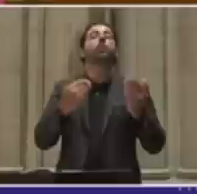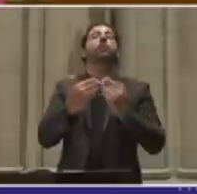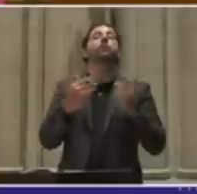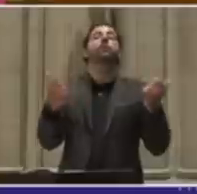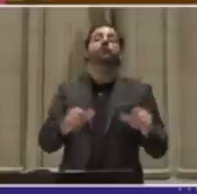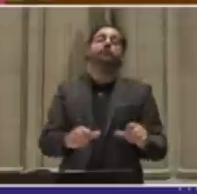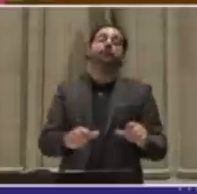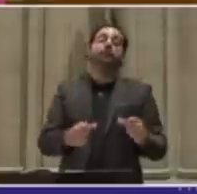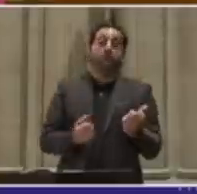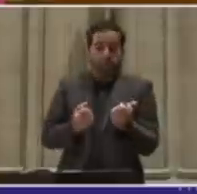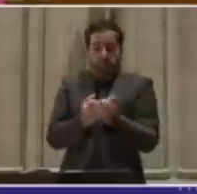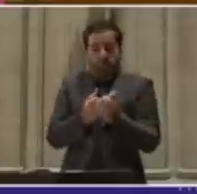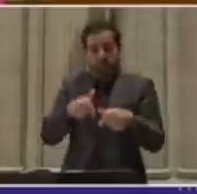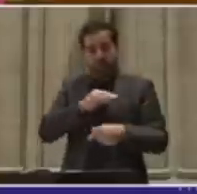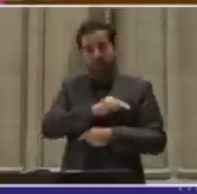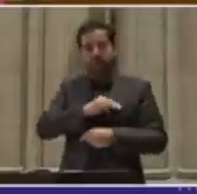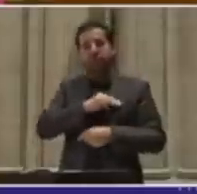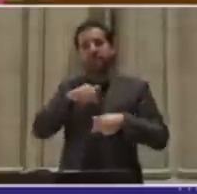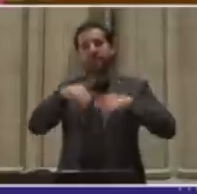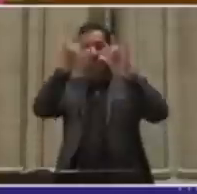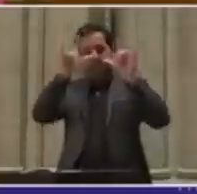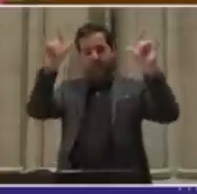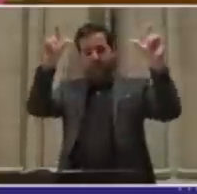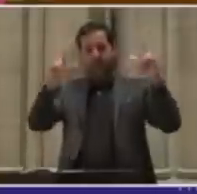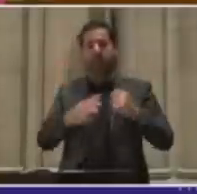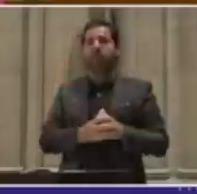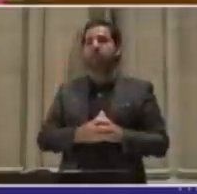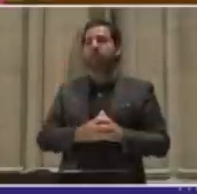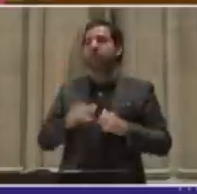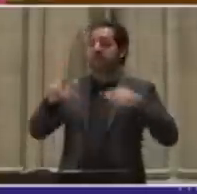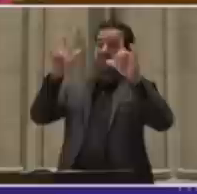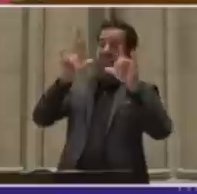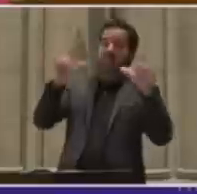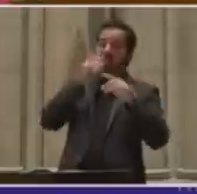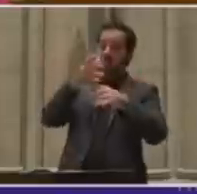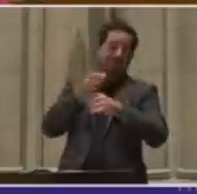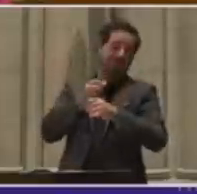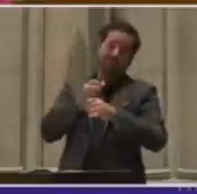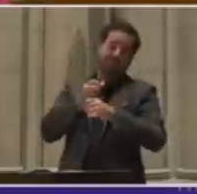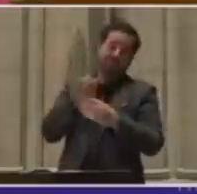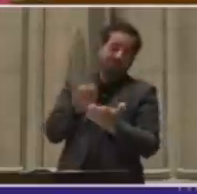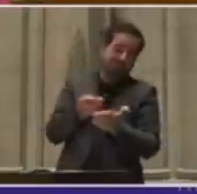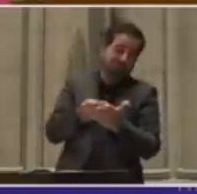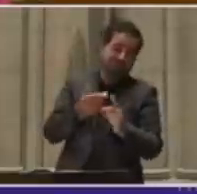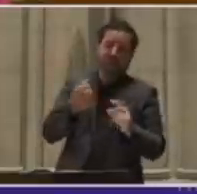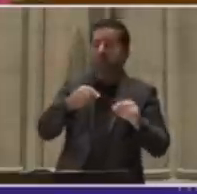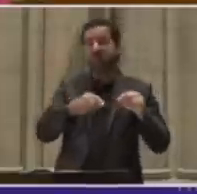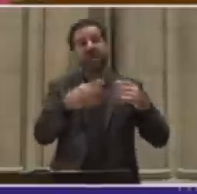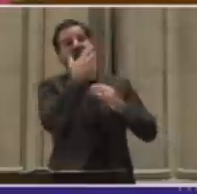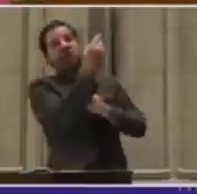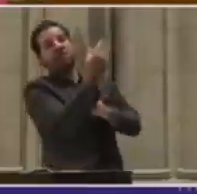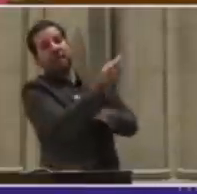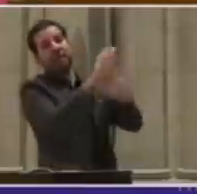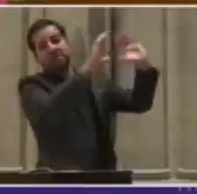can to support the ministry of this cathedral. The cathedral doesn't receive funding from various